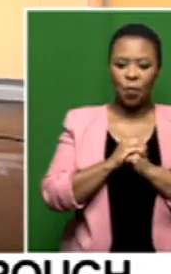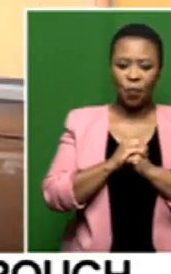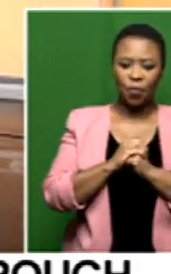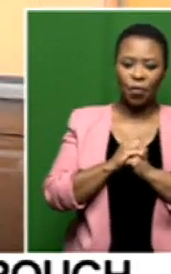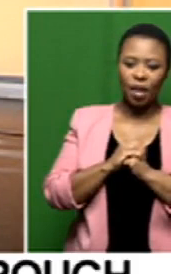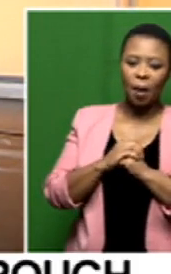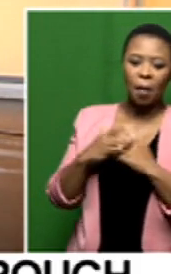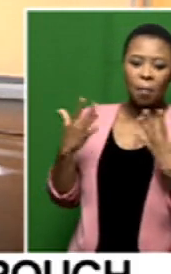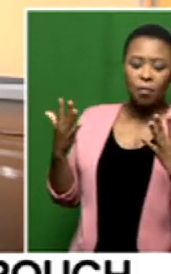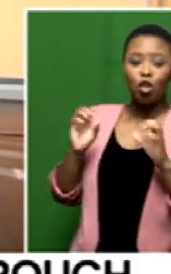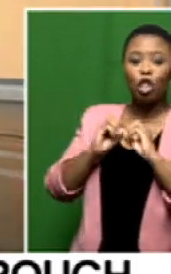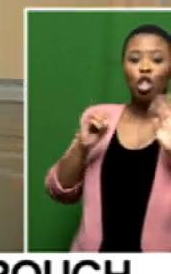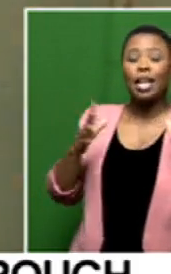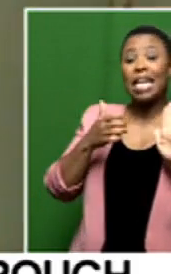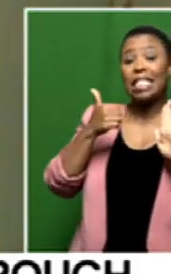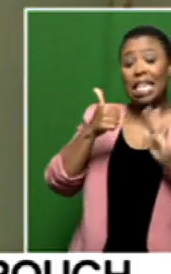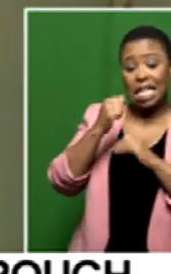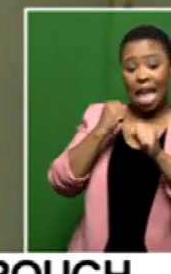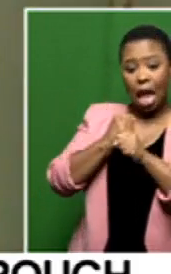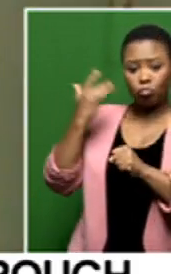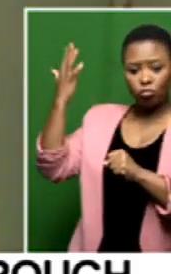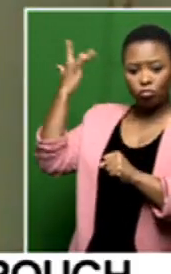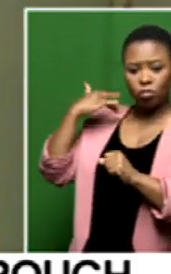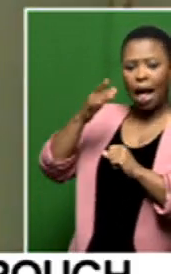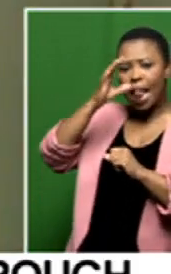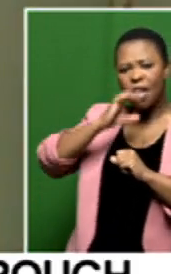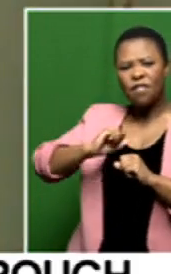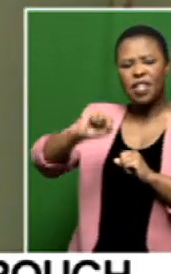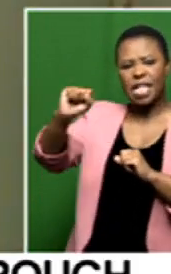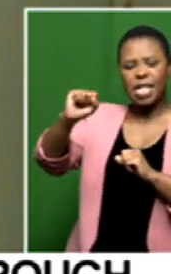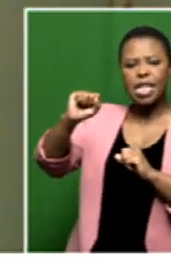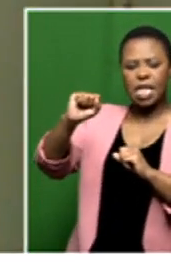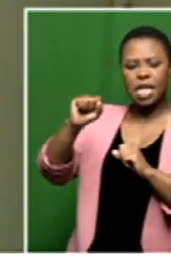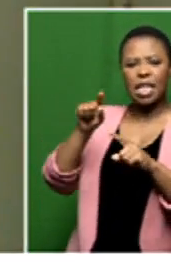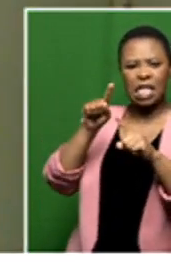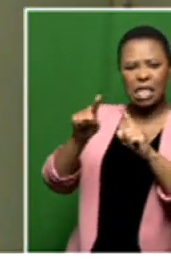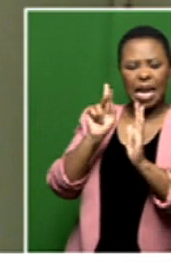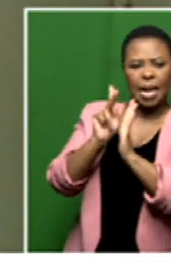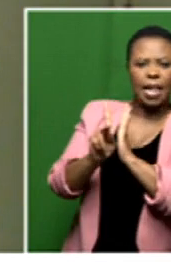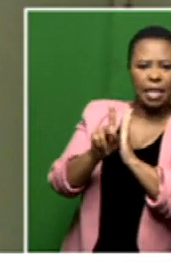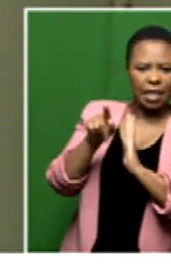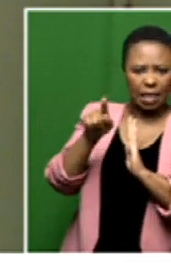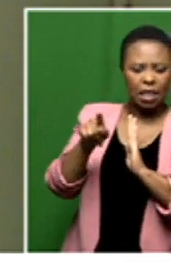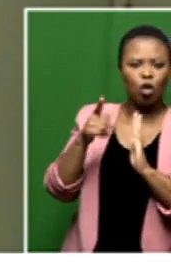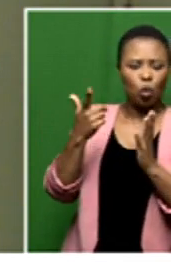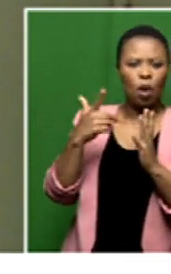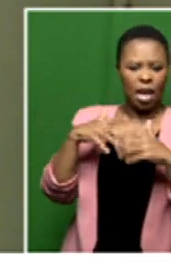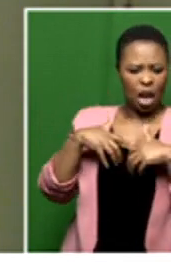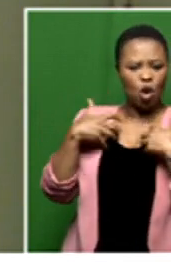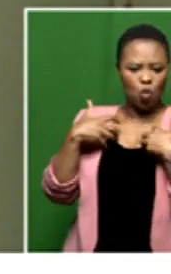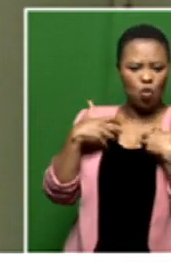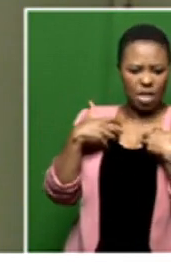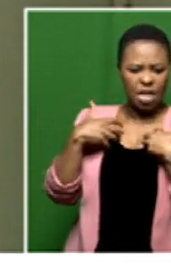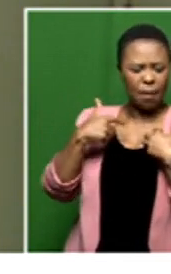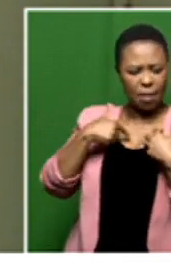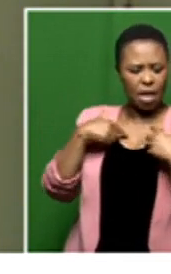Well, it started 6 years ago after an elephant that had been poached, and I was so angry. That was up in Kenya, actually, but I